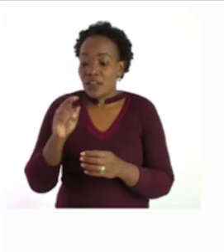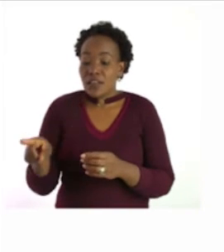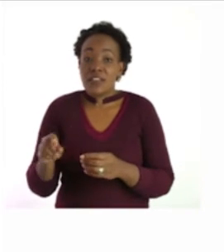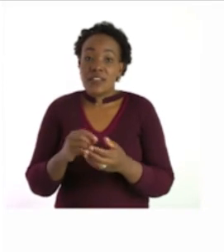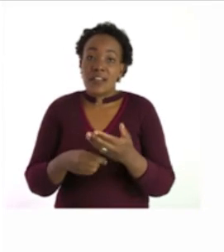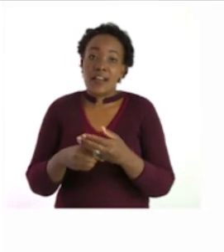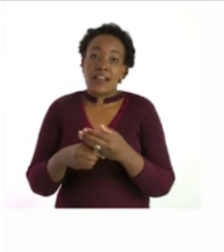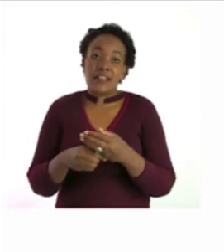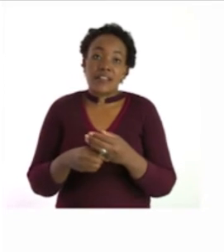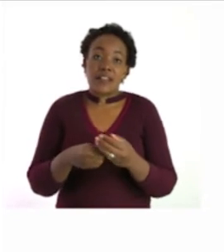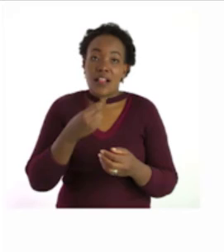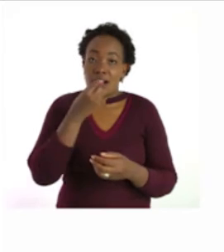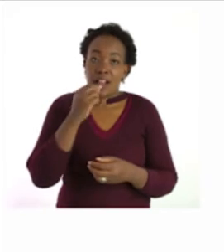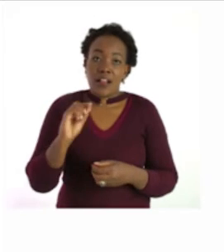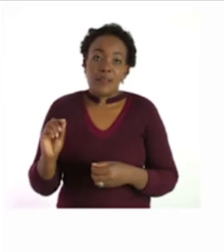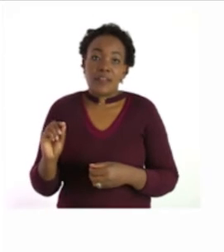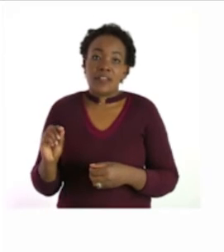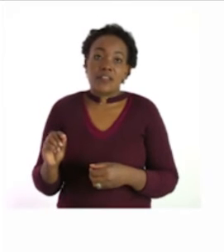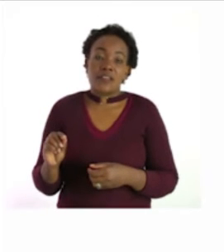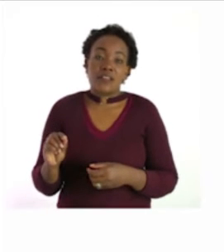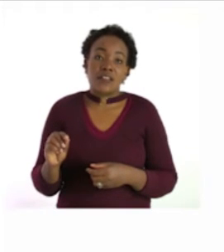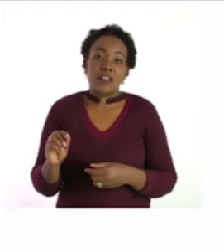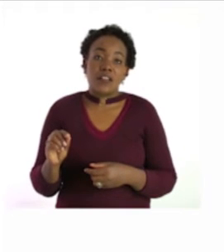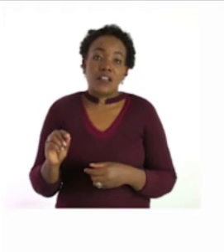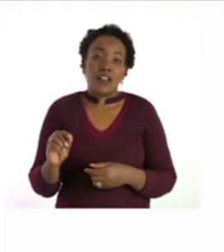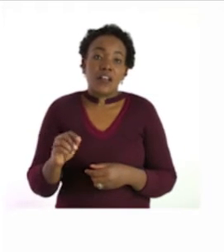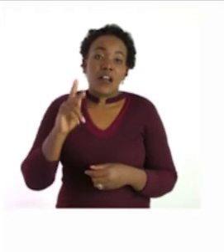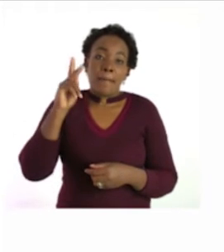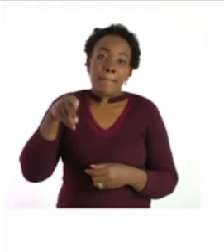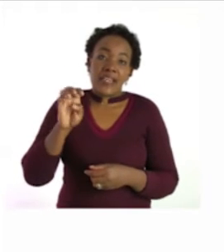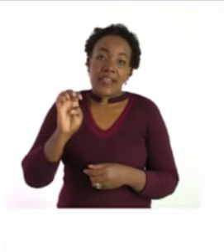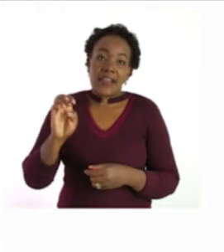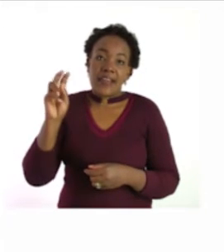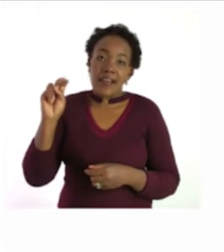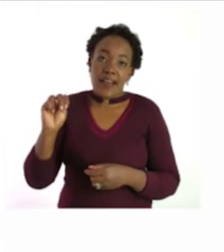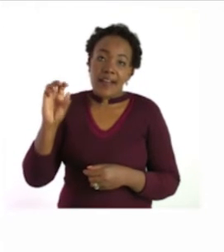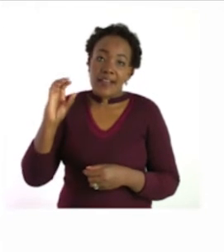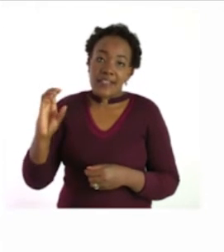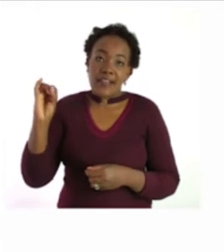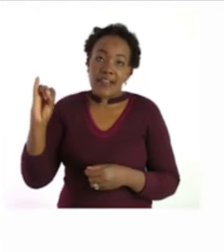Hair pencils. So it's supposed to be hair